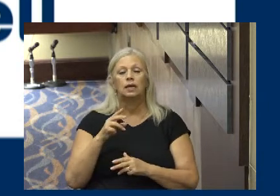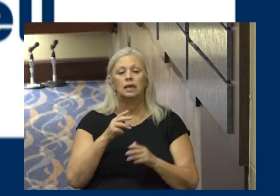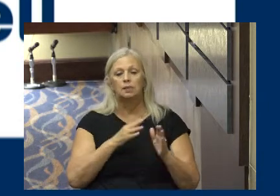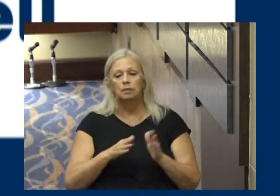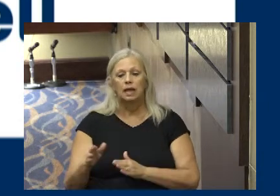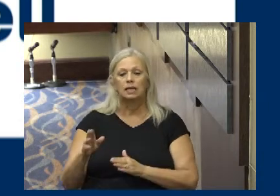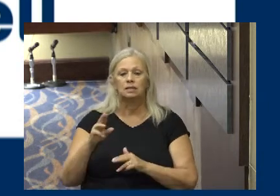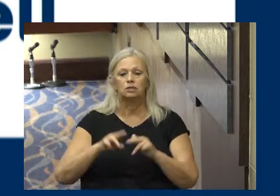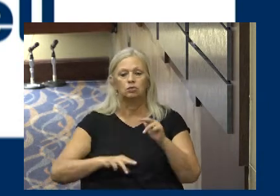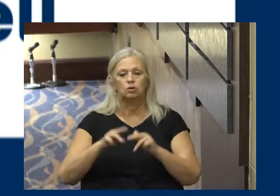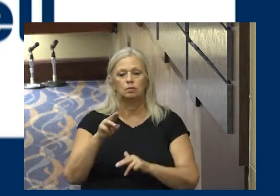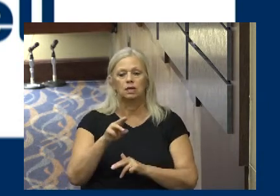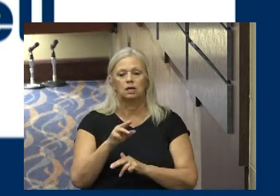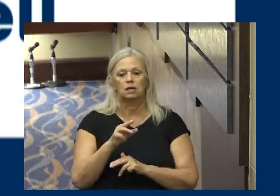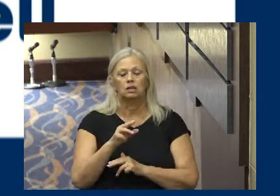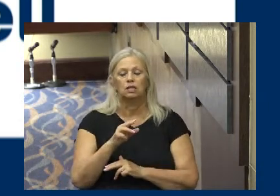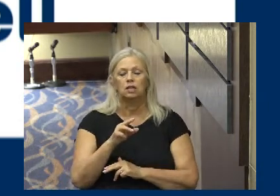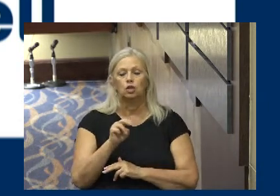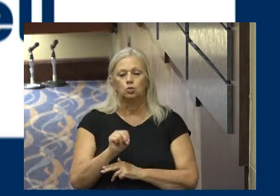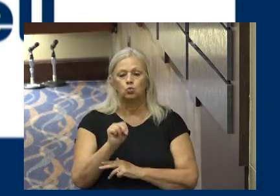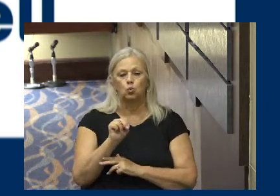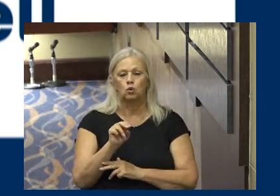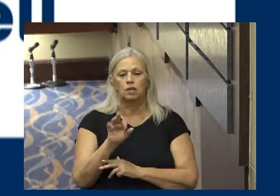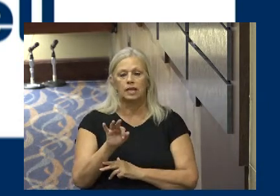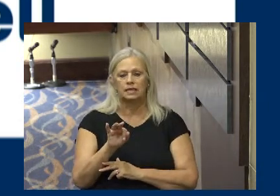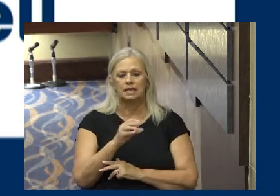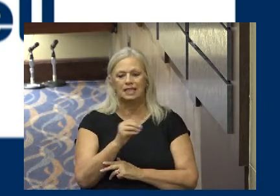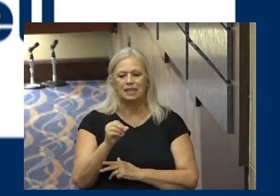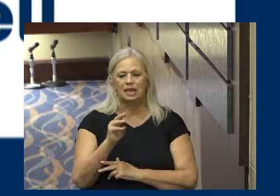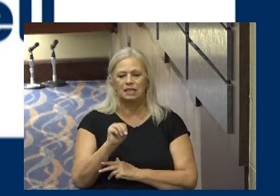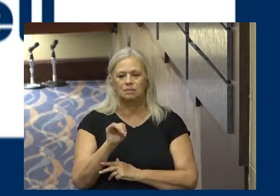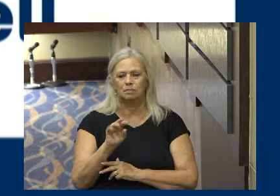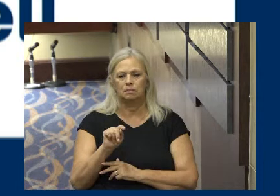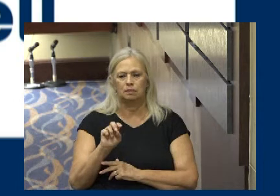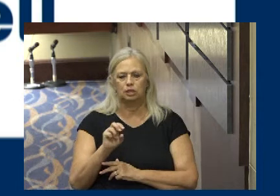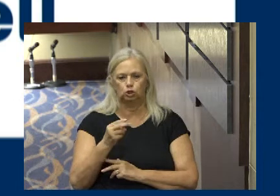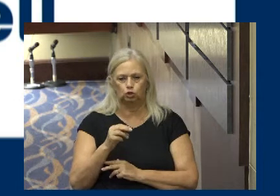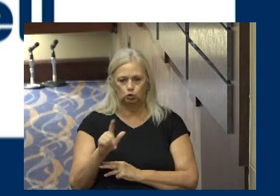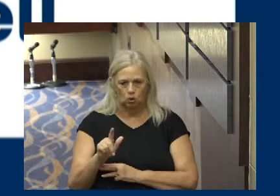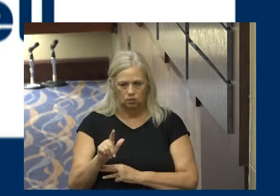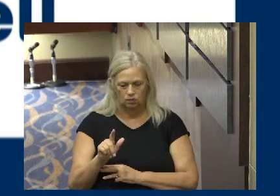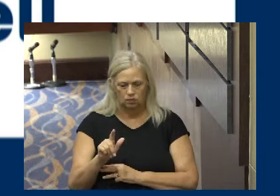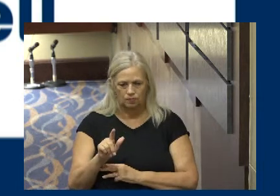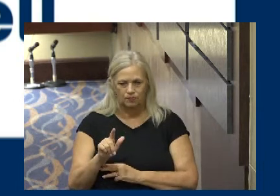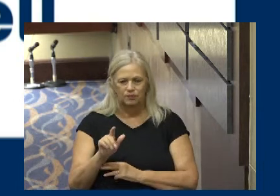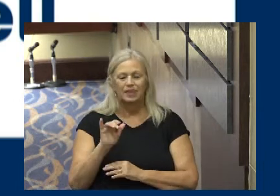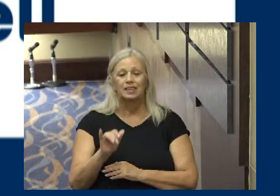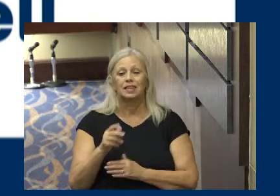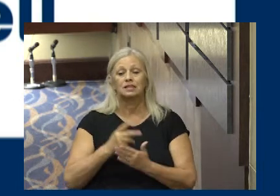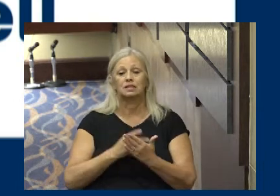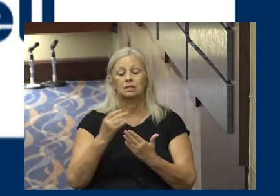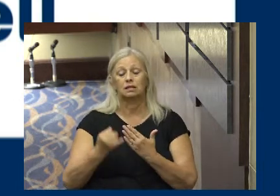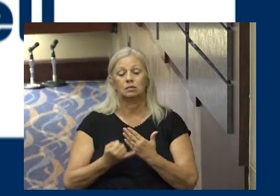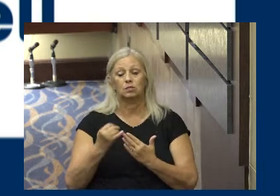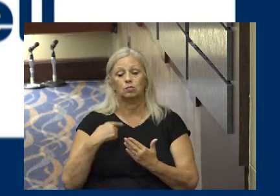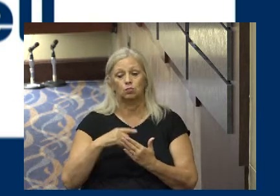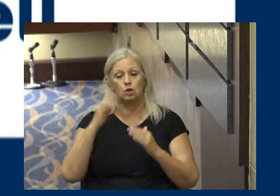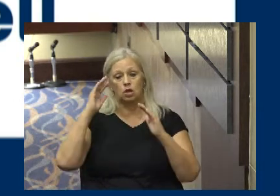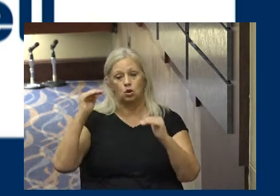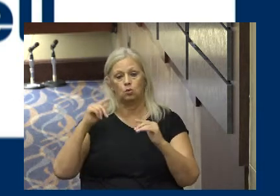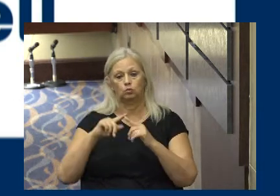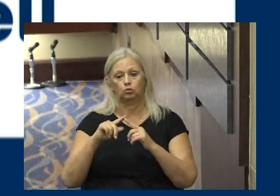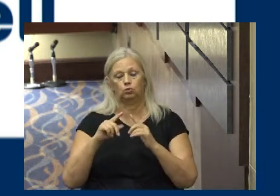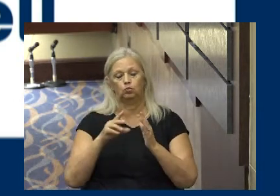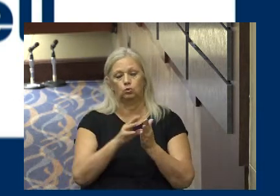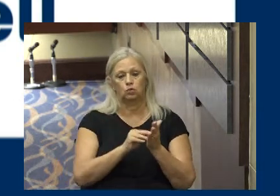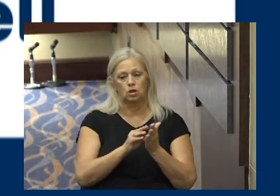Mitchell. The 5th unit is down there on the right side facing Mitchell Avenue, but this is a project we hope to replicate